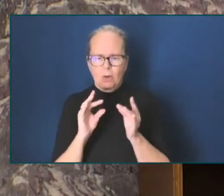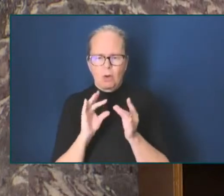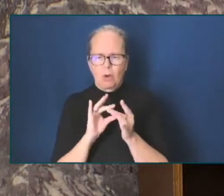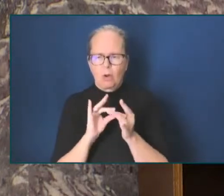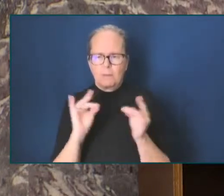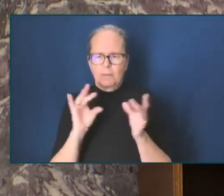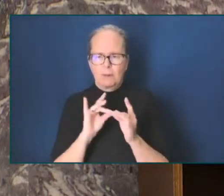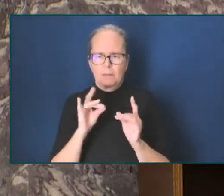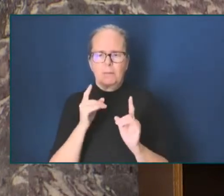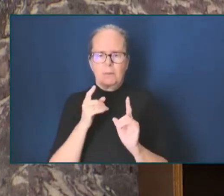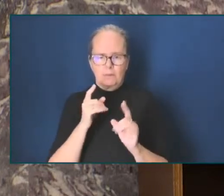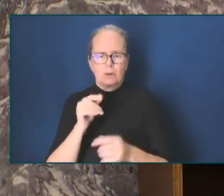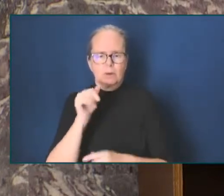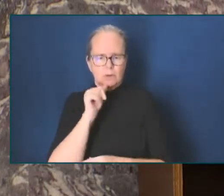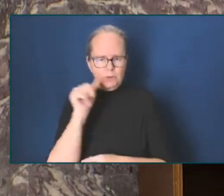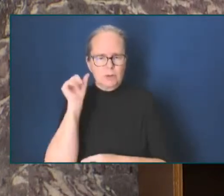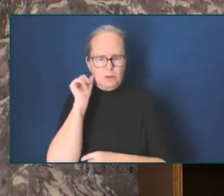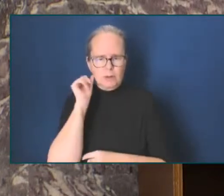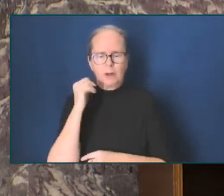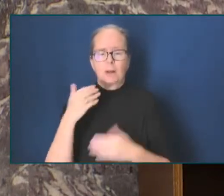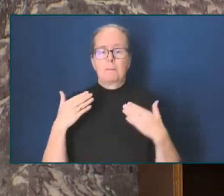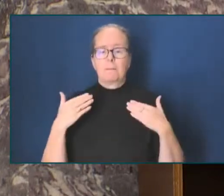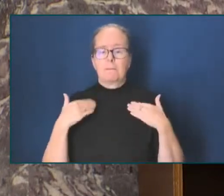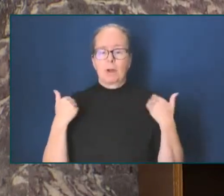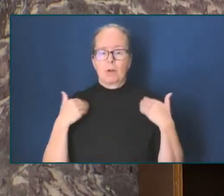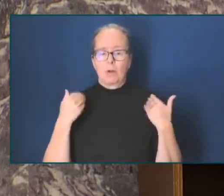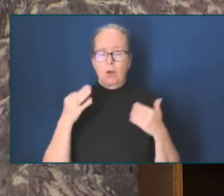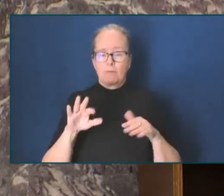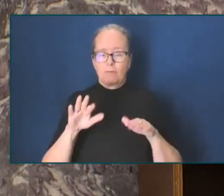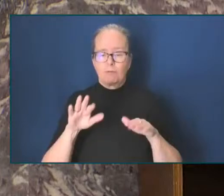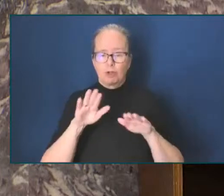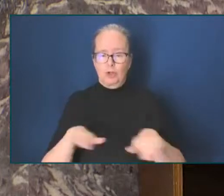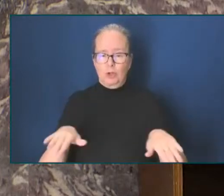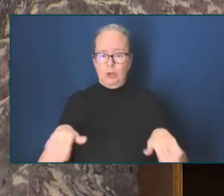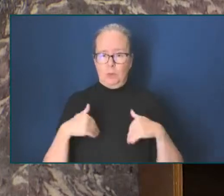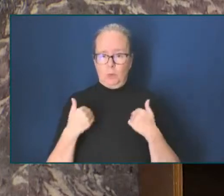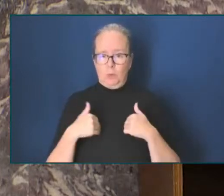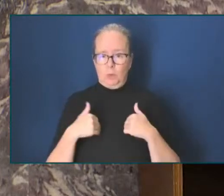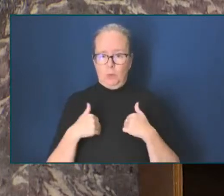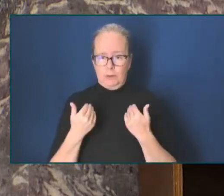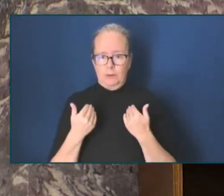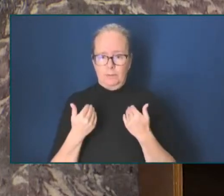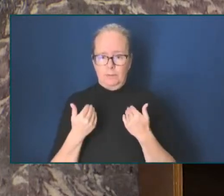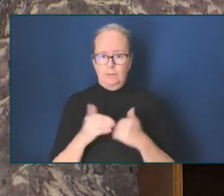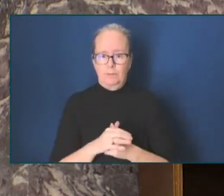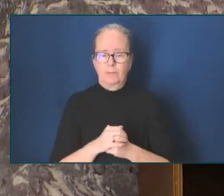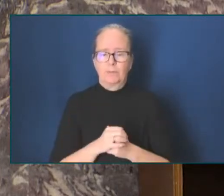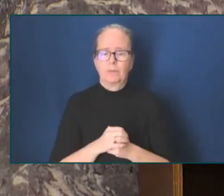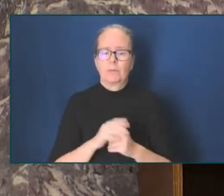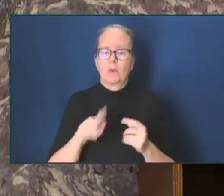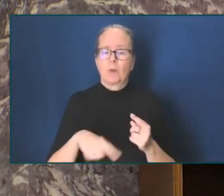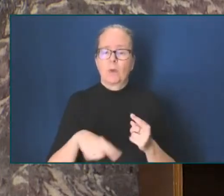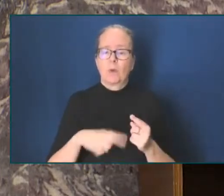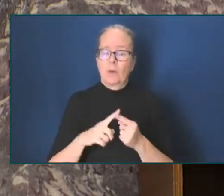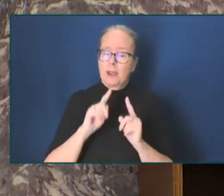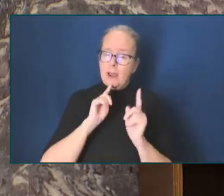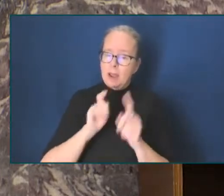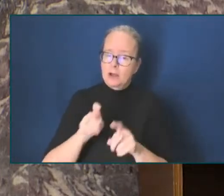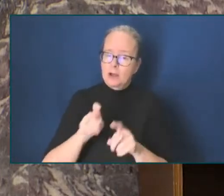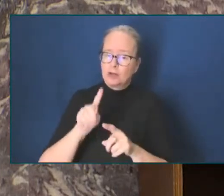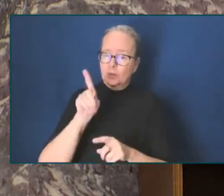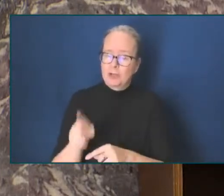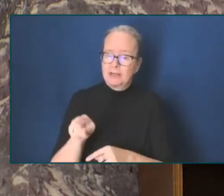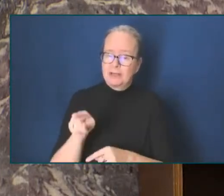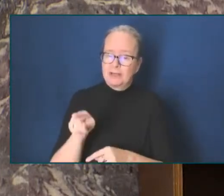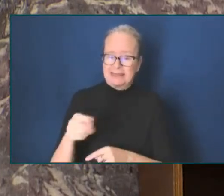put to the Minister by the member of Saanich North and the Islands regarding ending the individualized funding model for children with autism